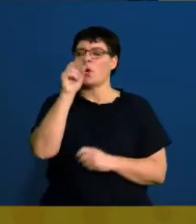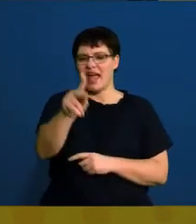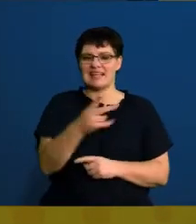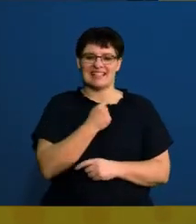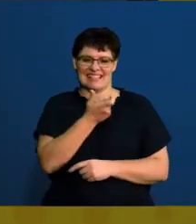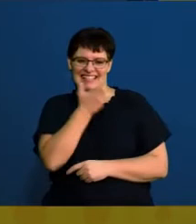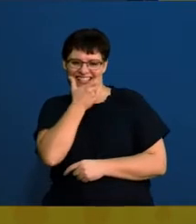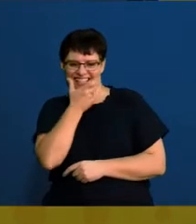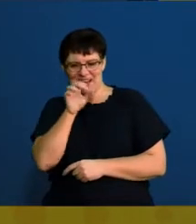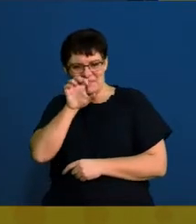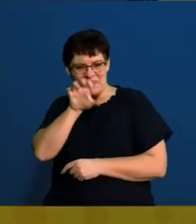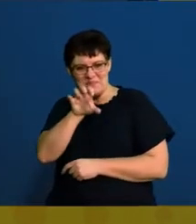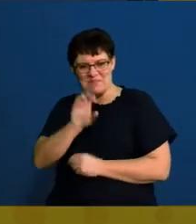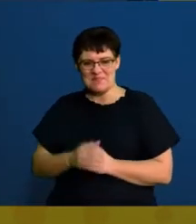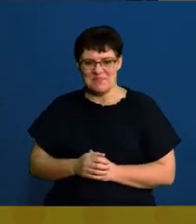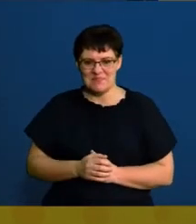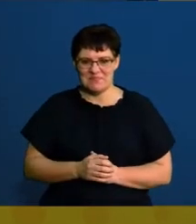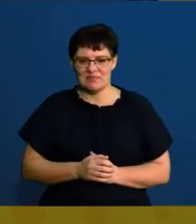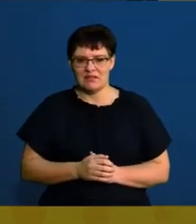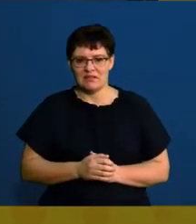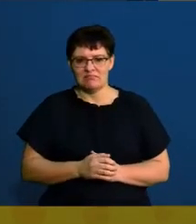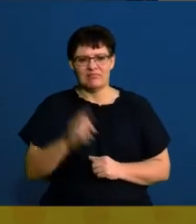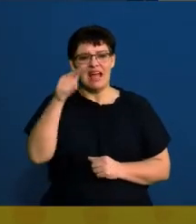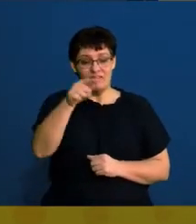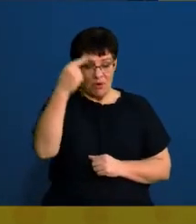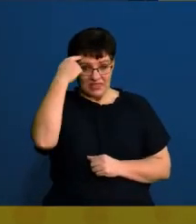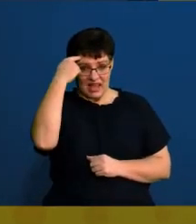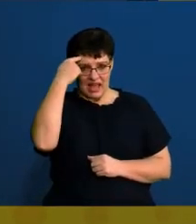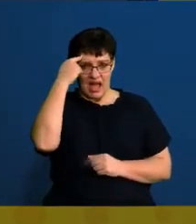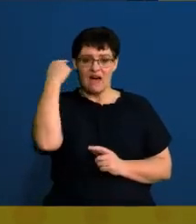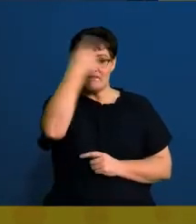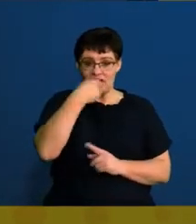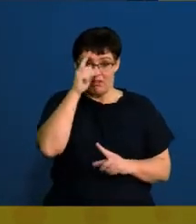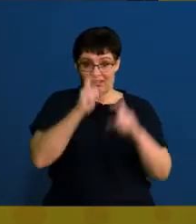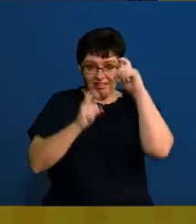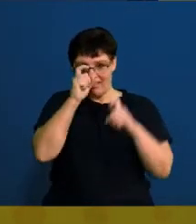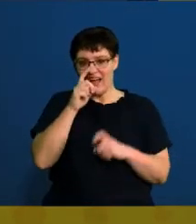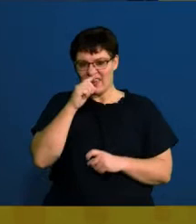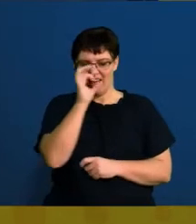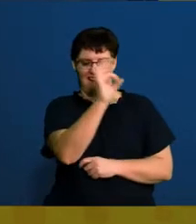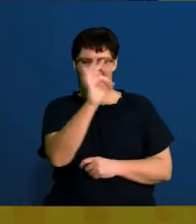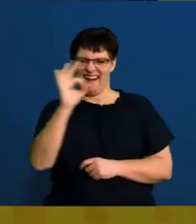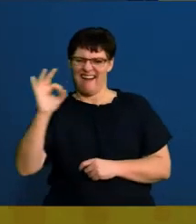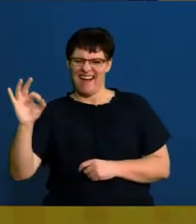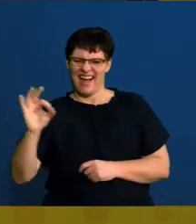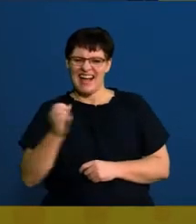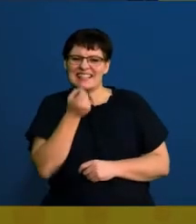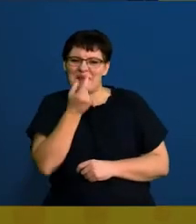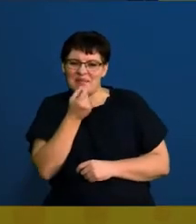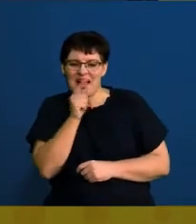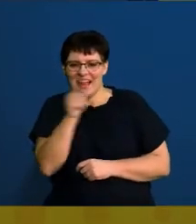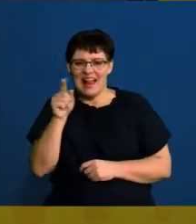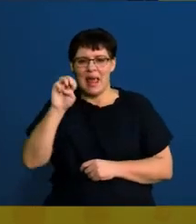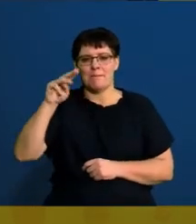happy smiley. So just think about that when you think about facial expressions. Those smileys give you a nice idea